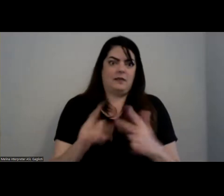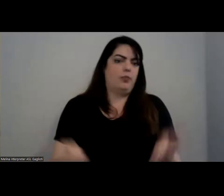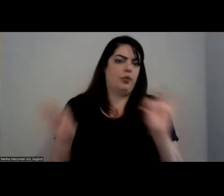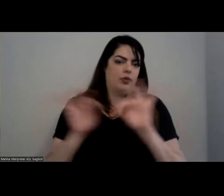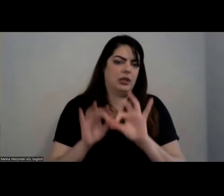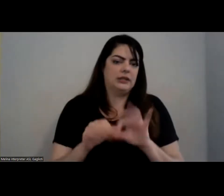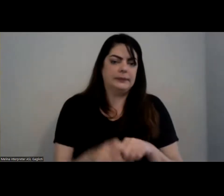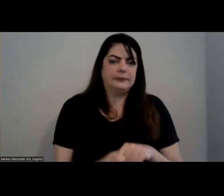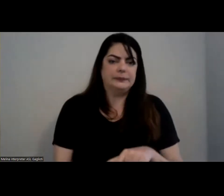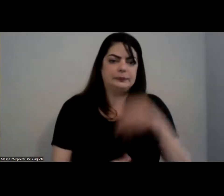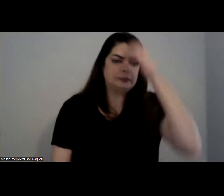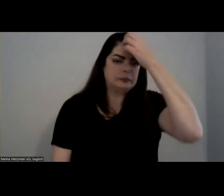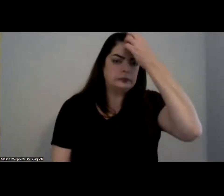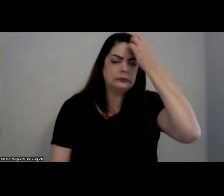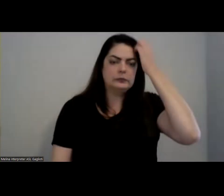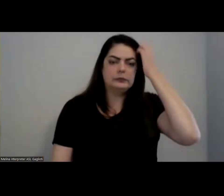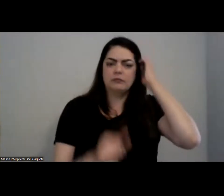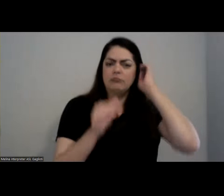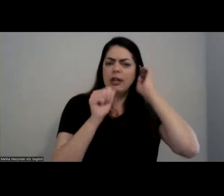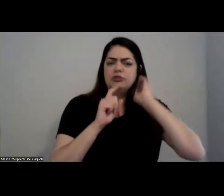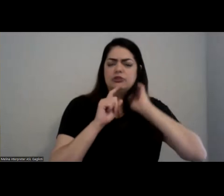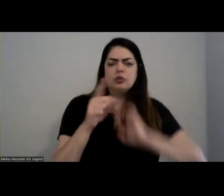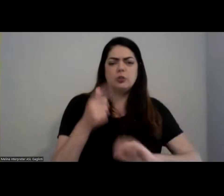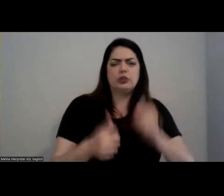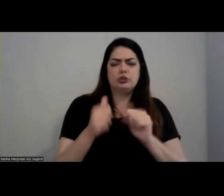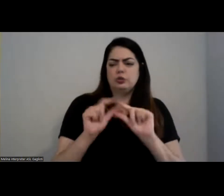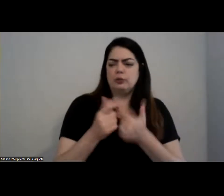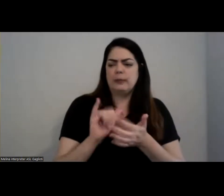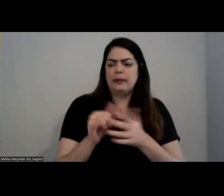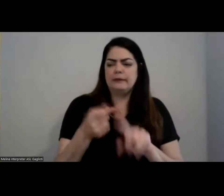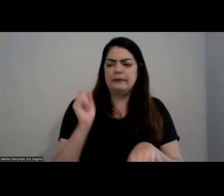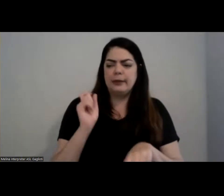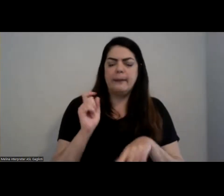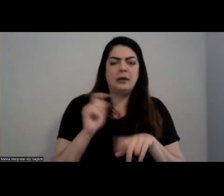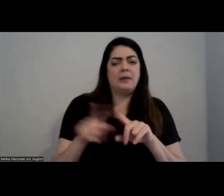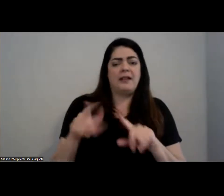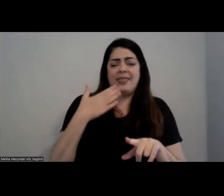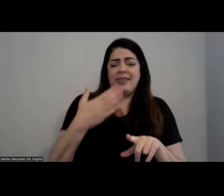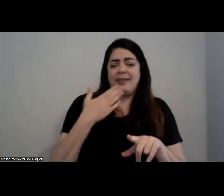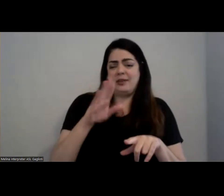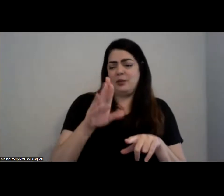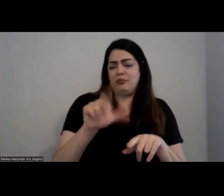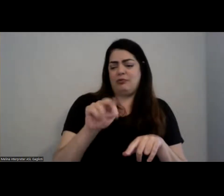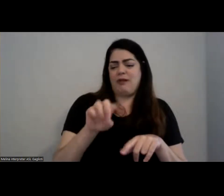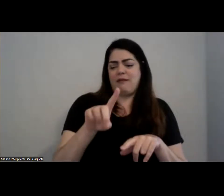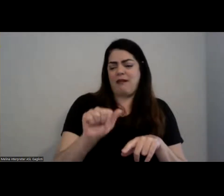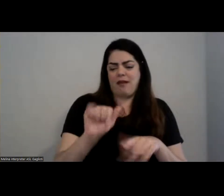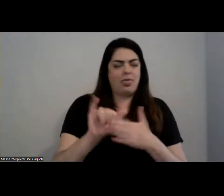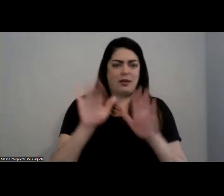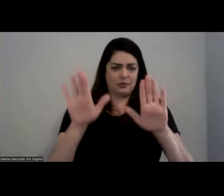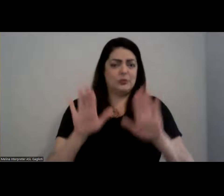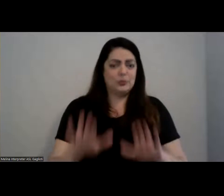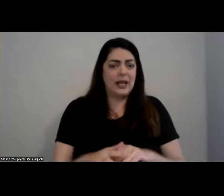I'm not sure which group that was. Thanks, Brenda. That's great. Right.